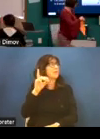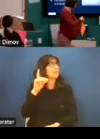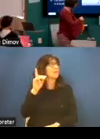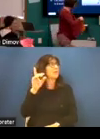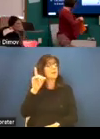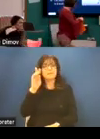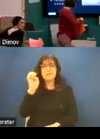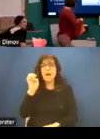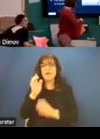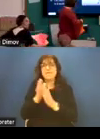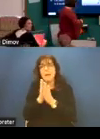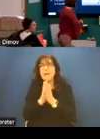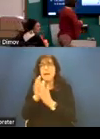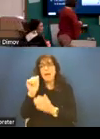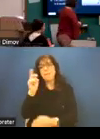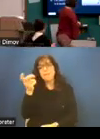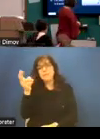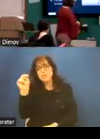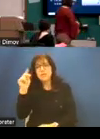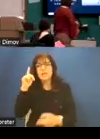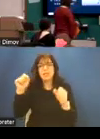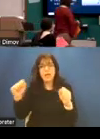big and loud, conscientious.